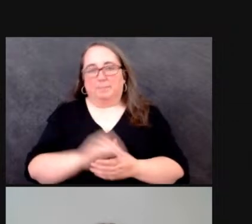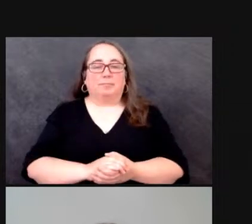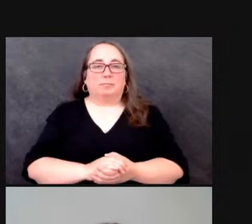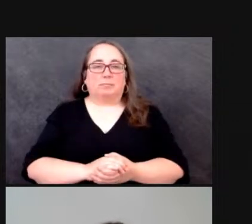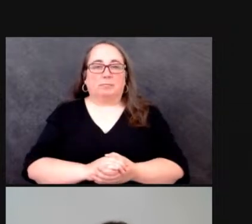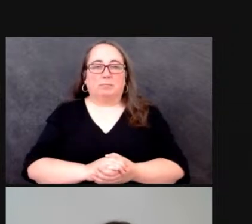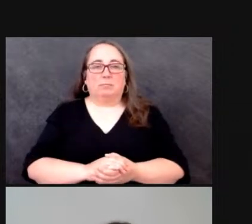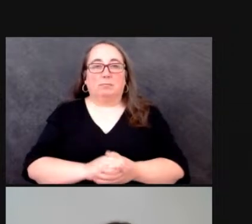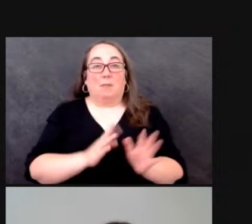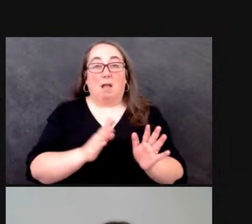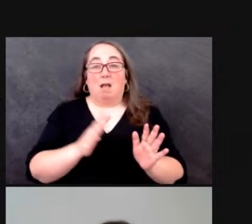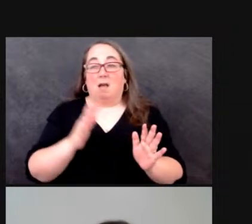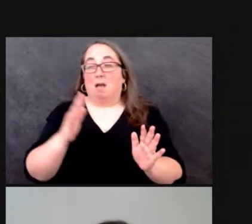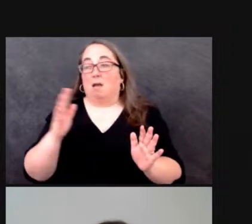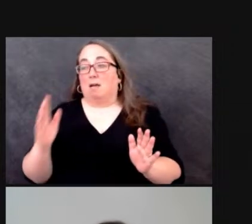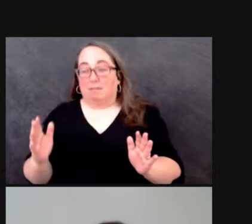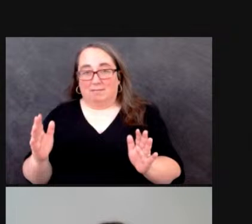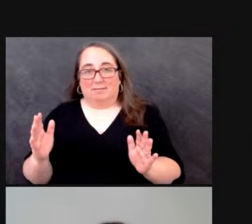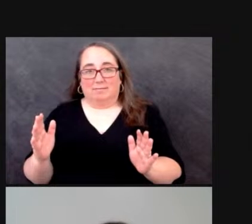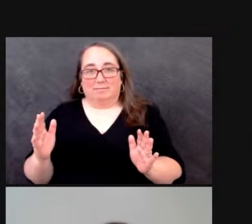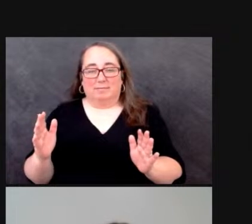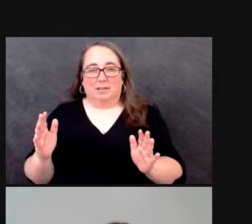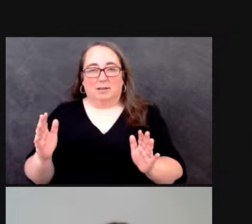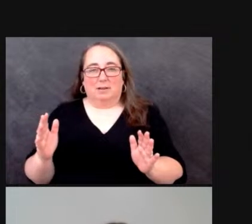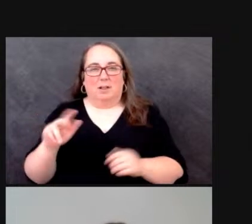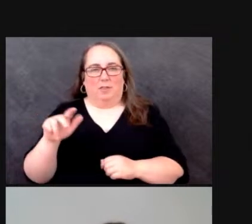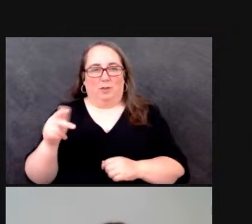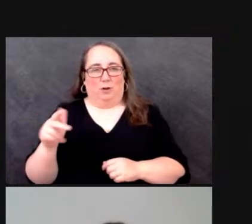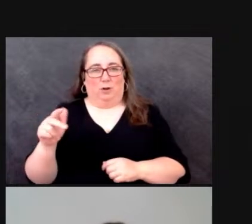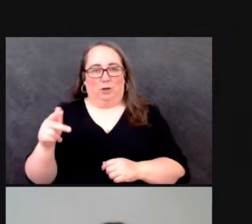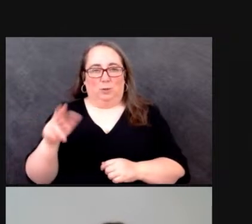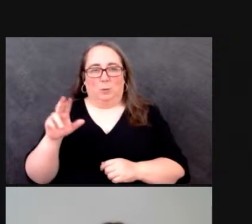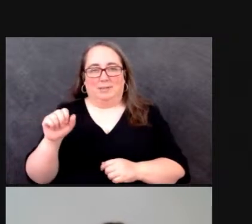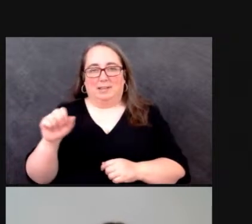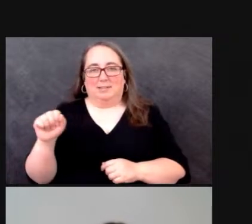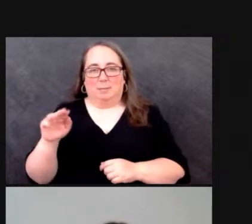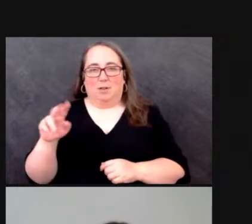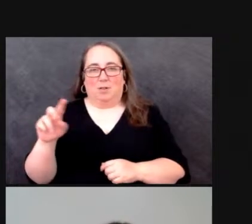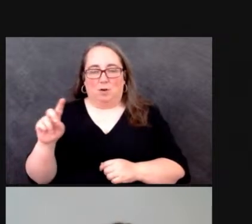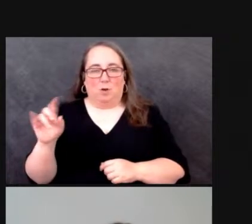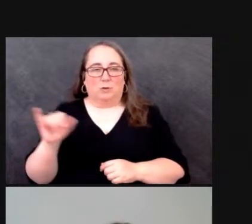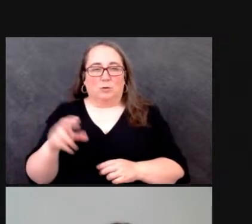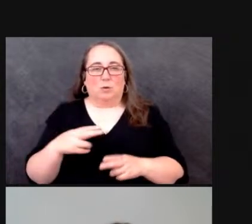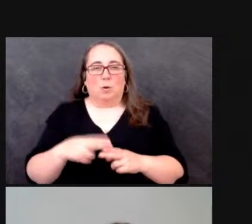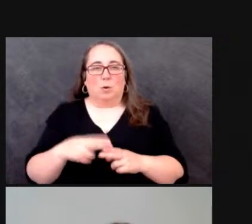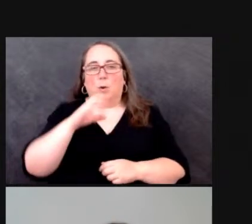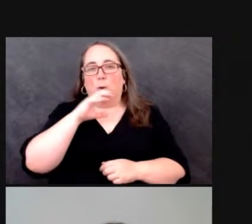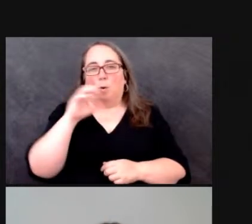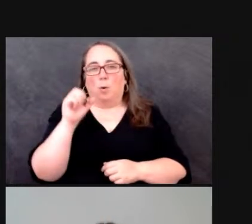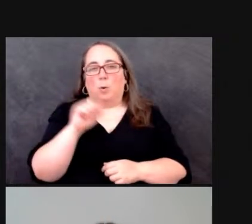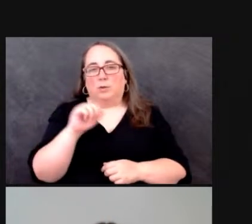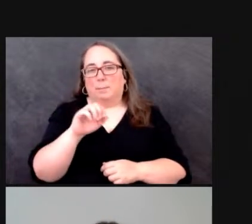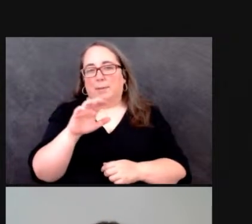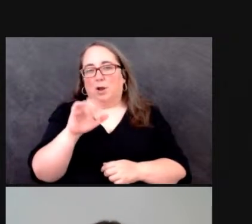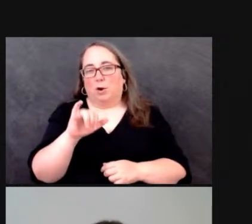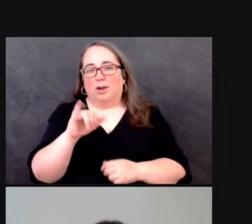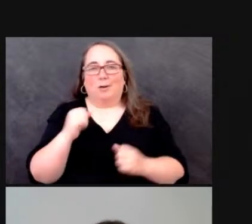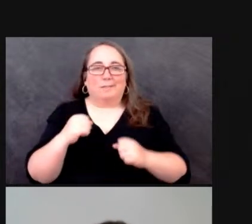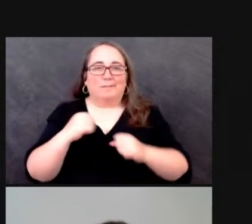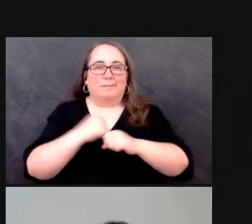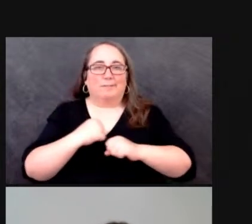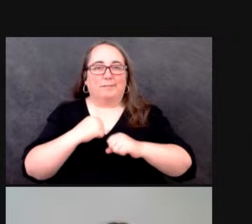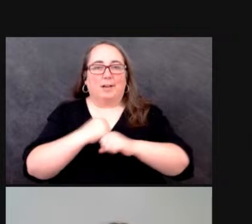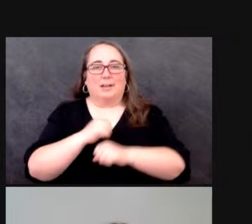going to skip ahead one vessel and move forward to the third USS Maryland, also known as the Old Mary or the Fighting Mary to